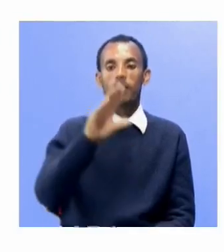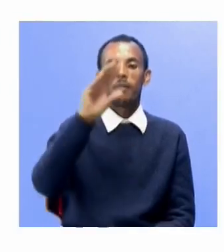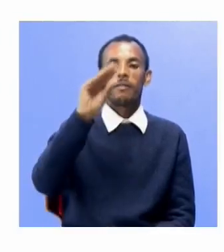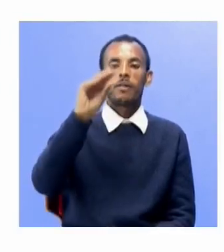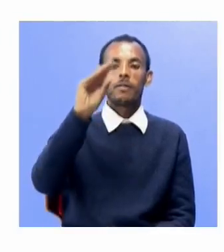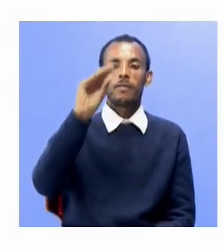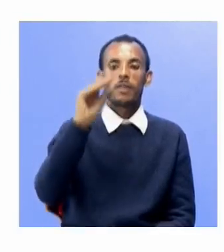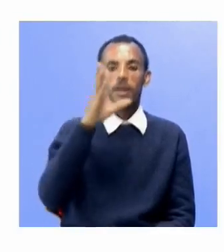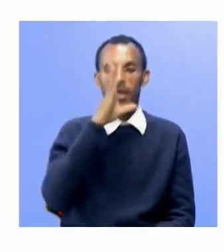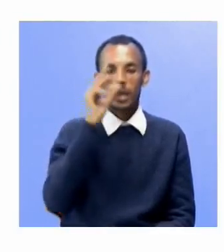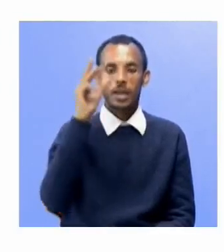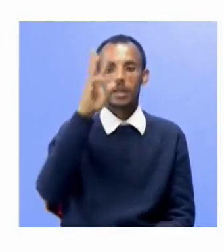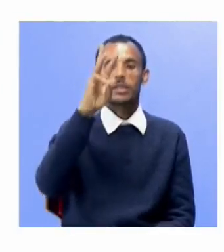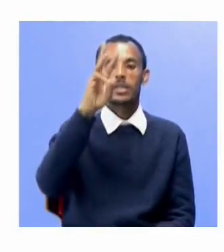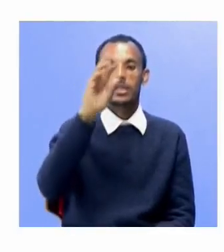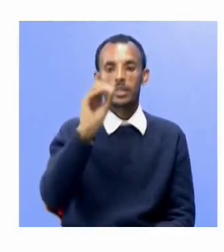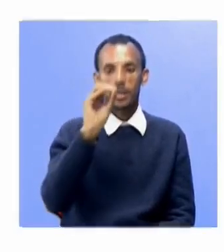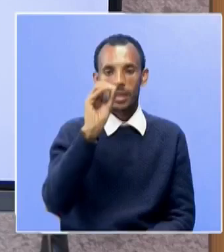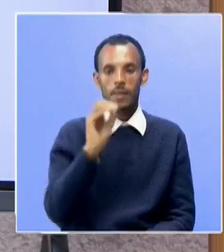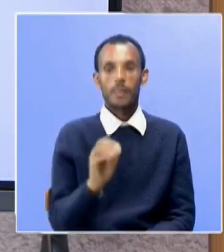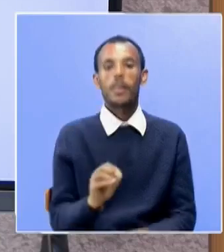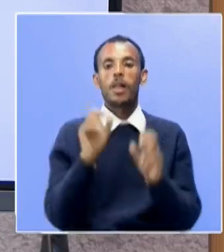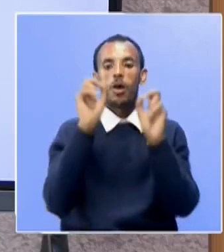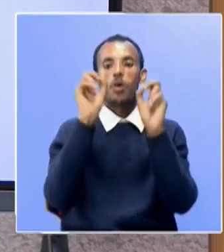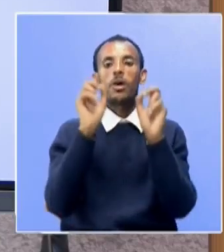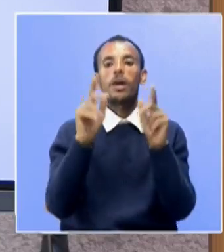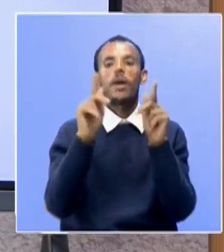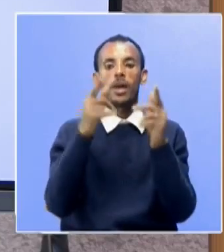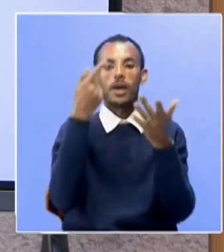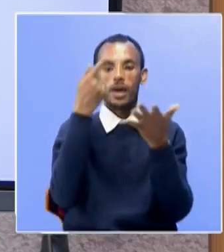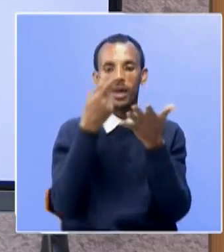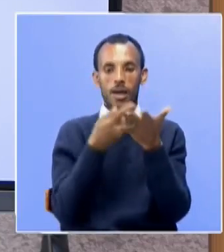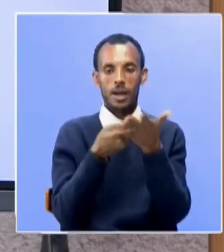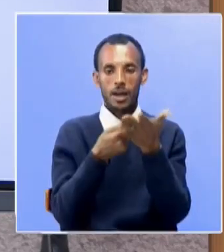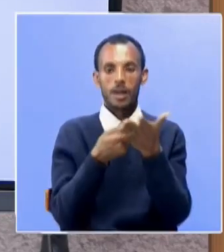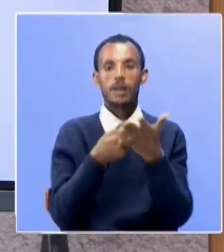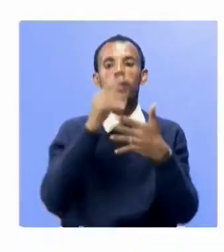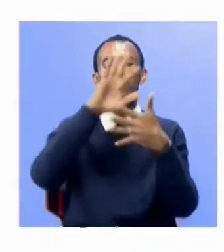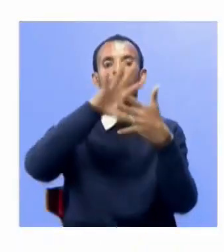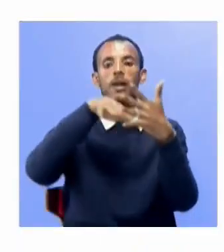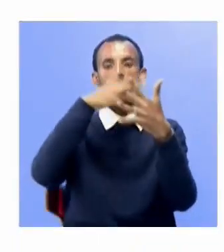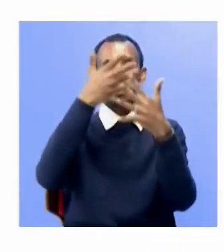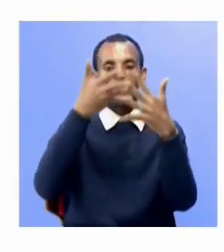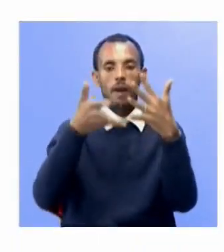50, and 60. Okay, here the graph.